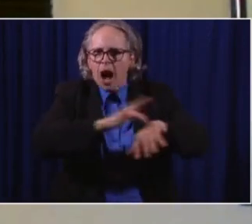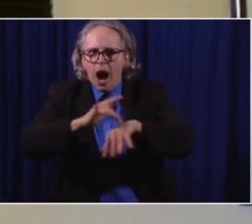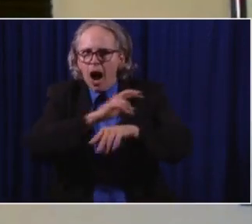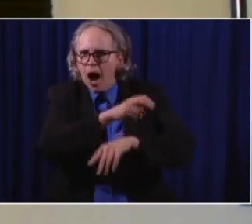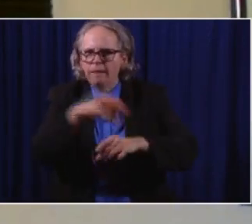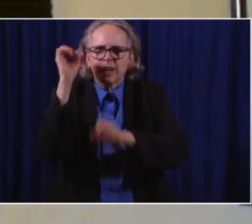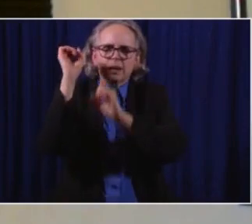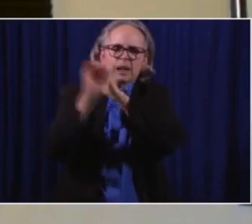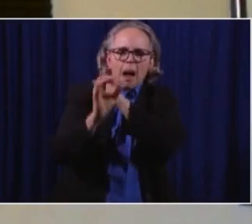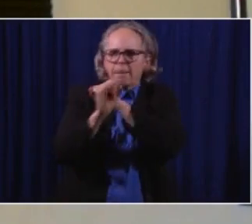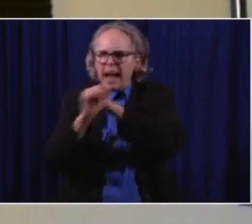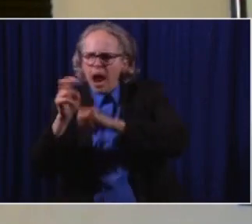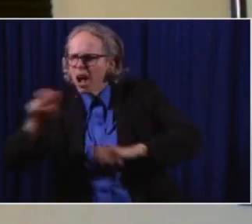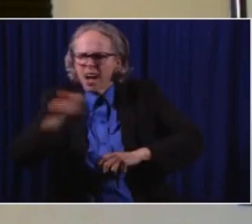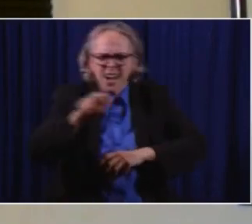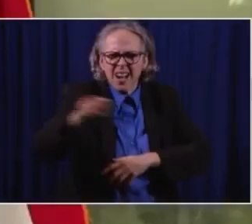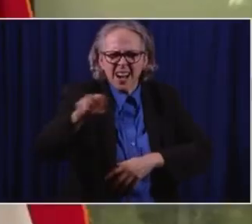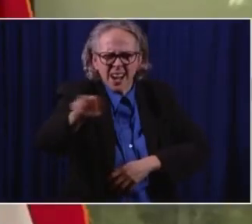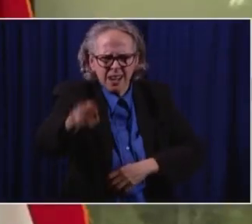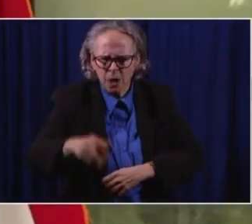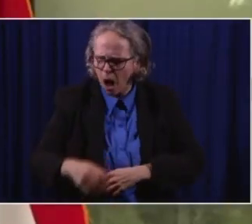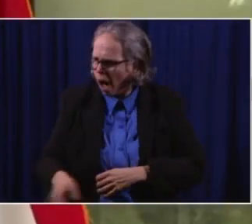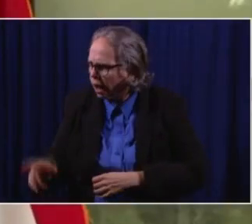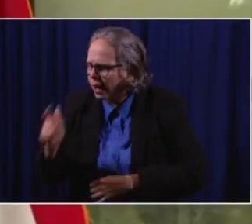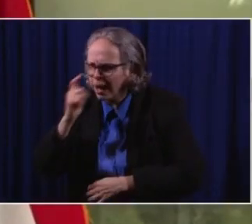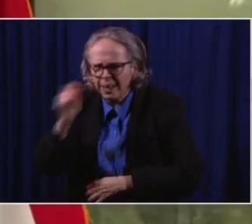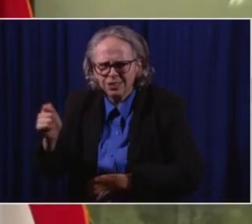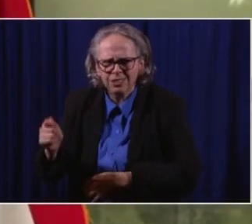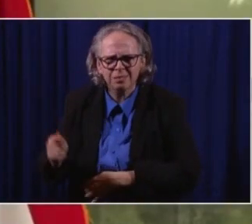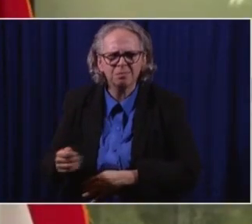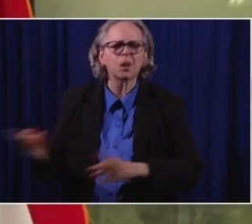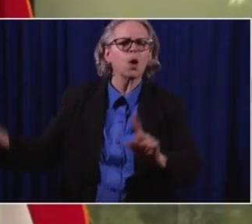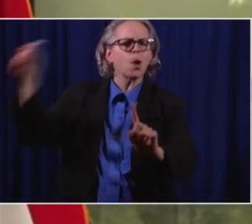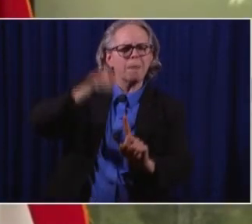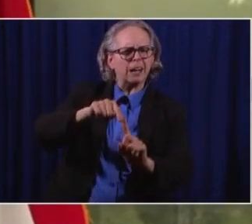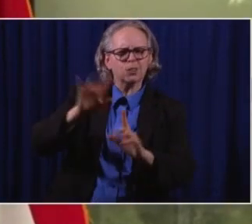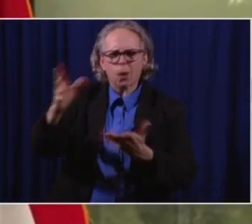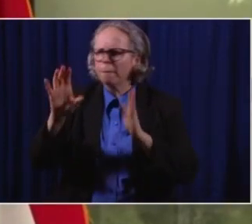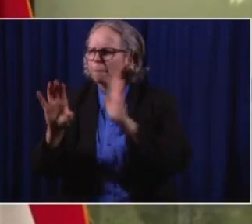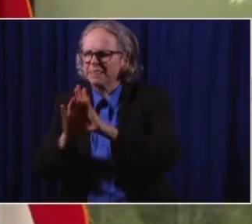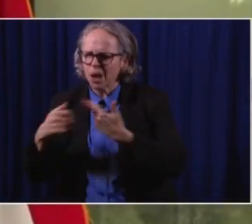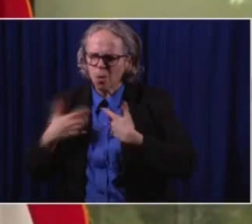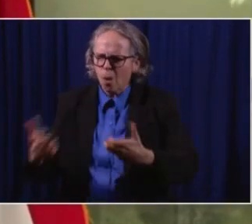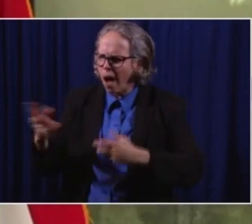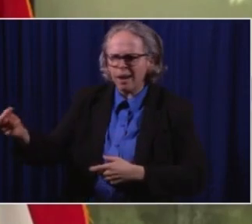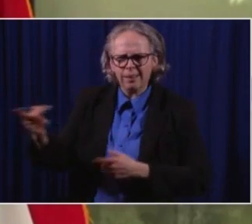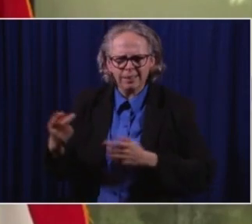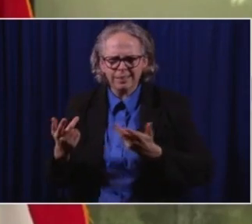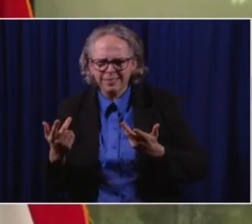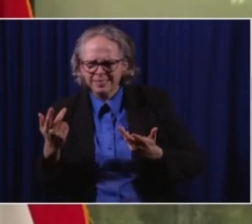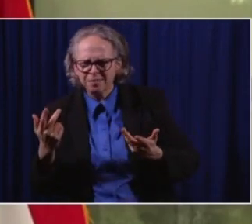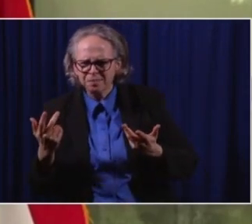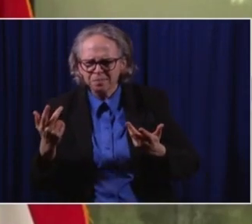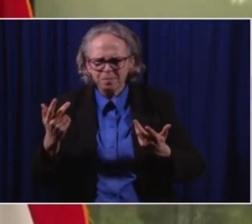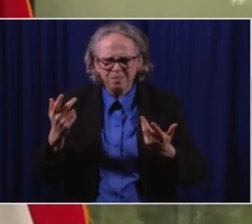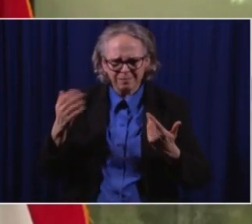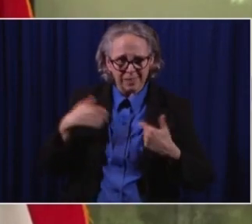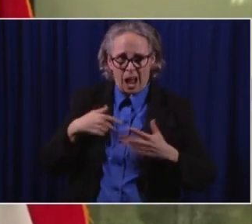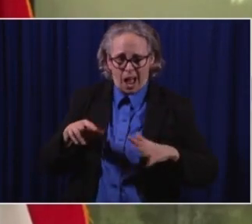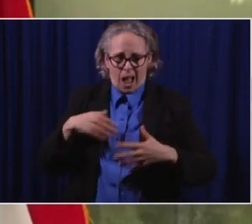that campaign. Well, that's great. I'll go back to that picture because, you know, it to me is a